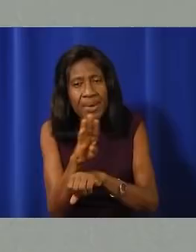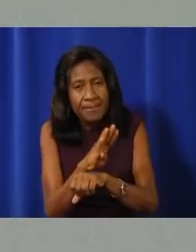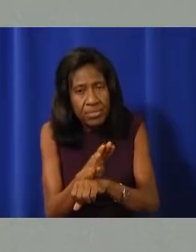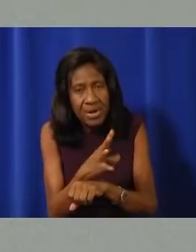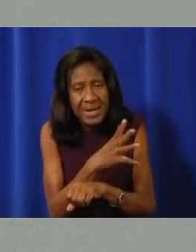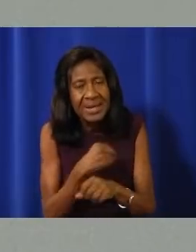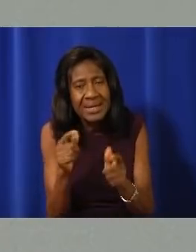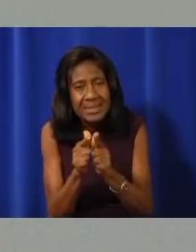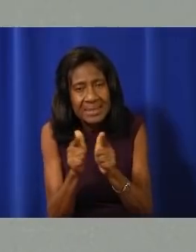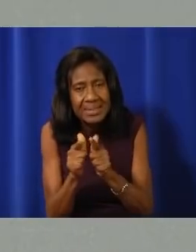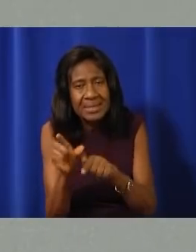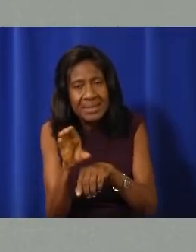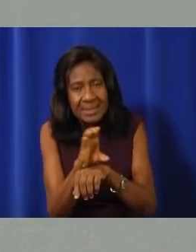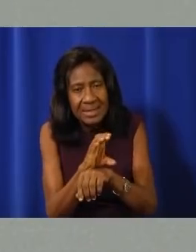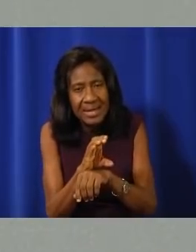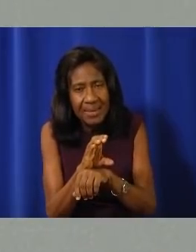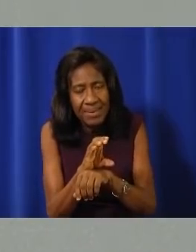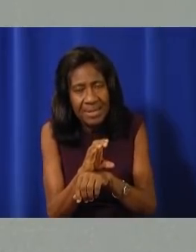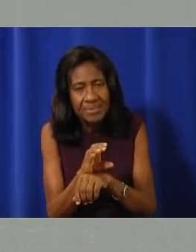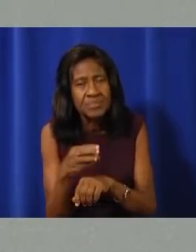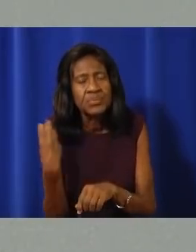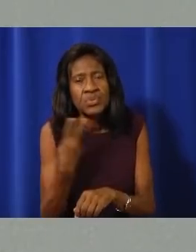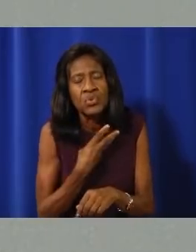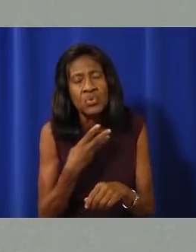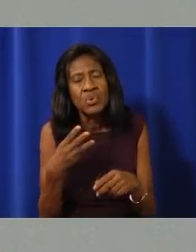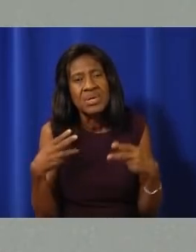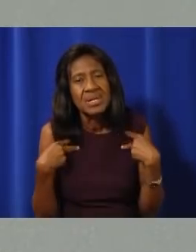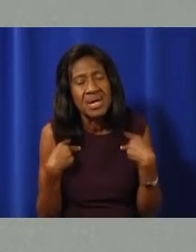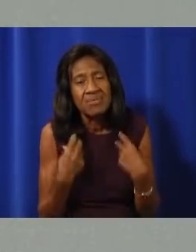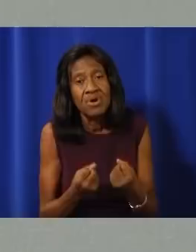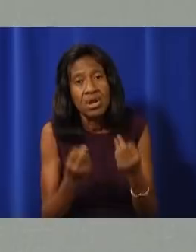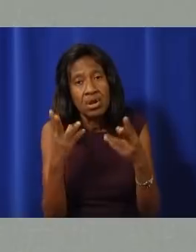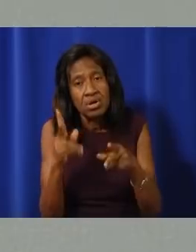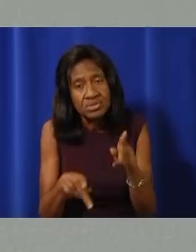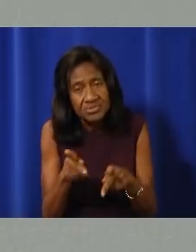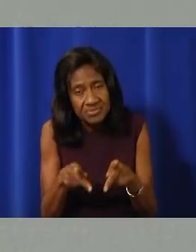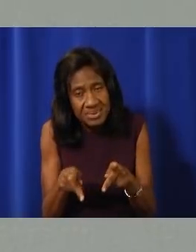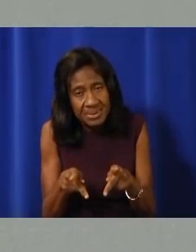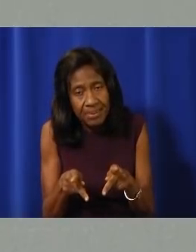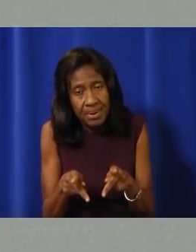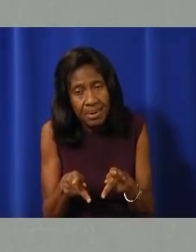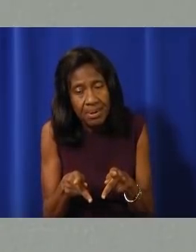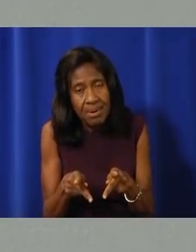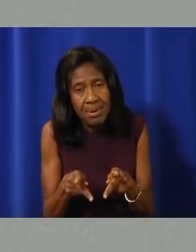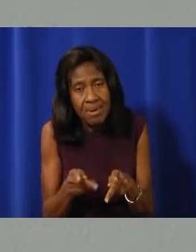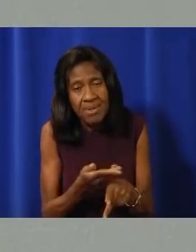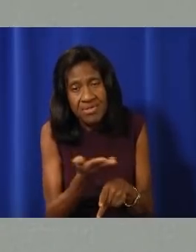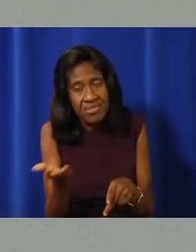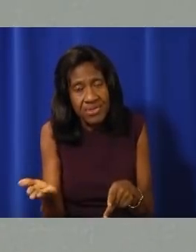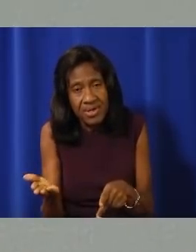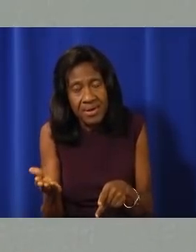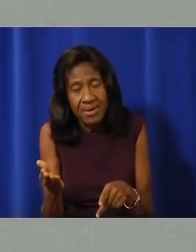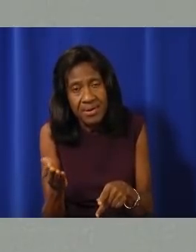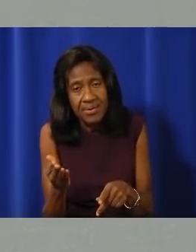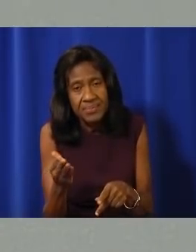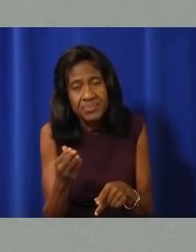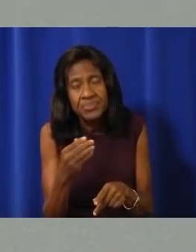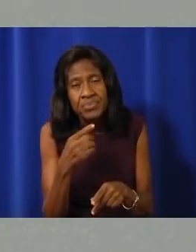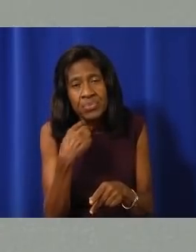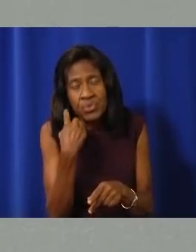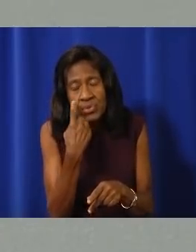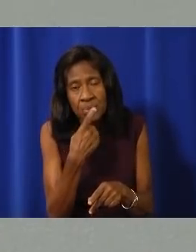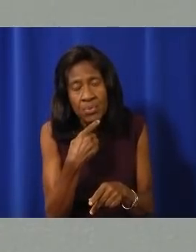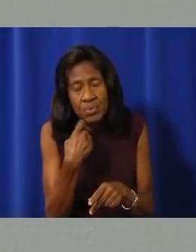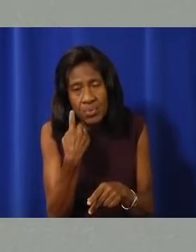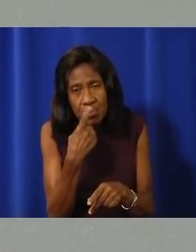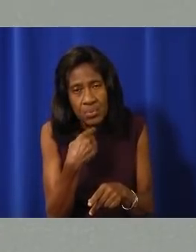a lot of people in that community who are more vulnerable than the normal